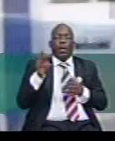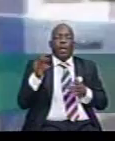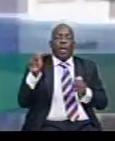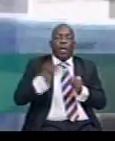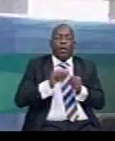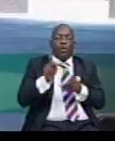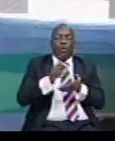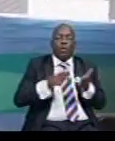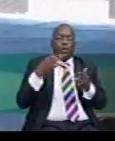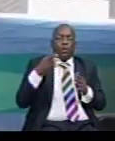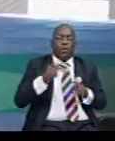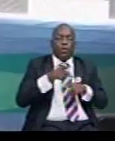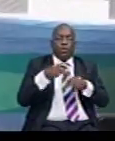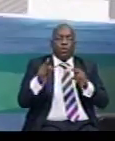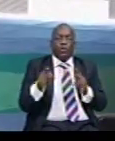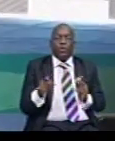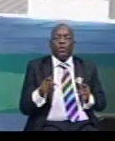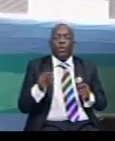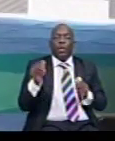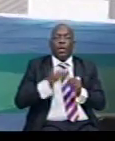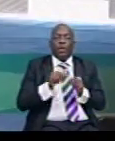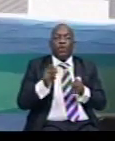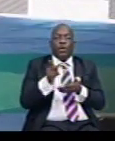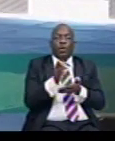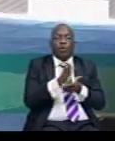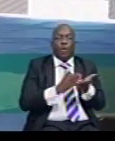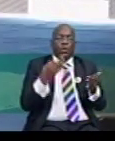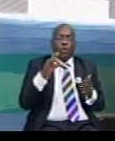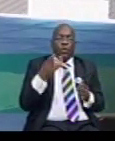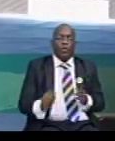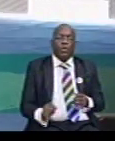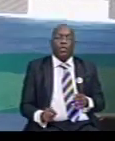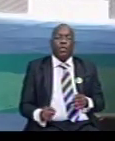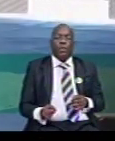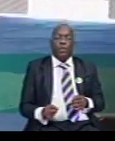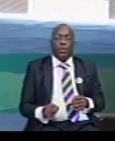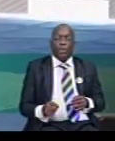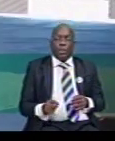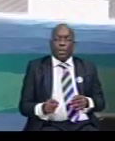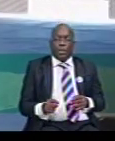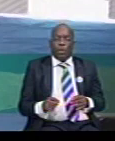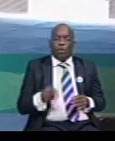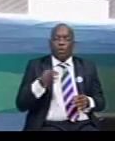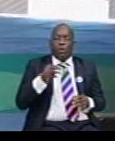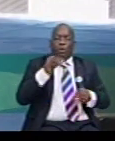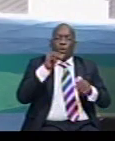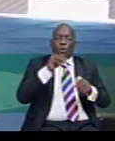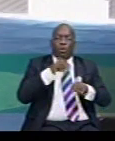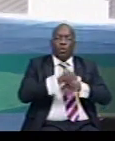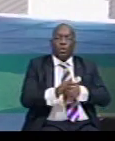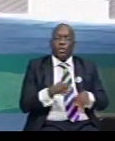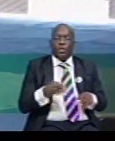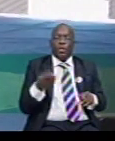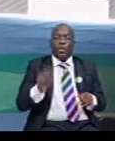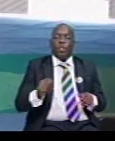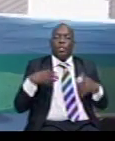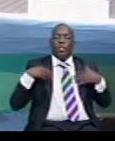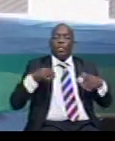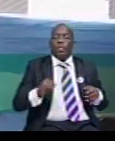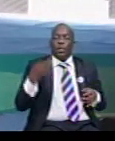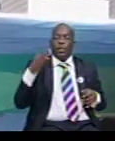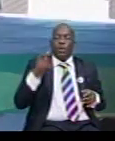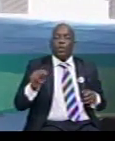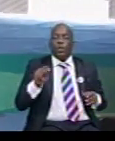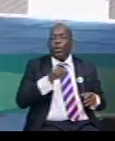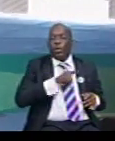every part of your ministry, every part of the work of your hand, the healing of the Lord will